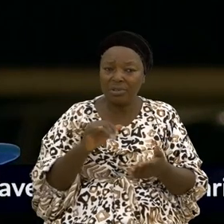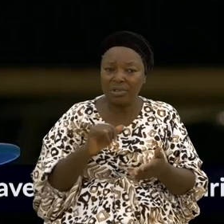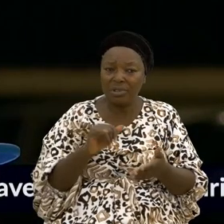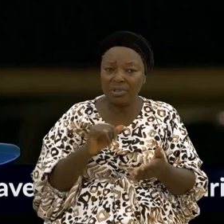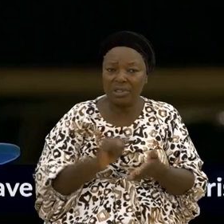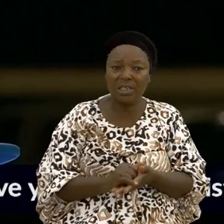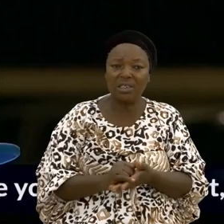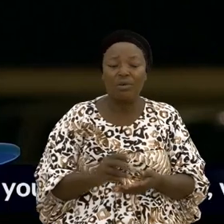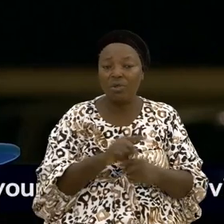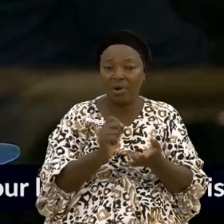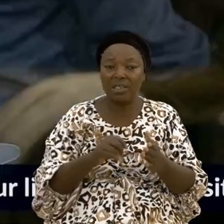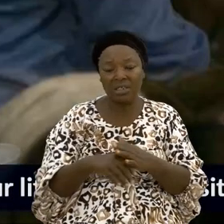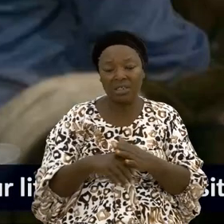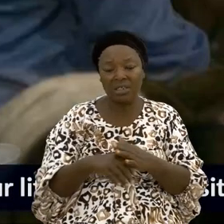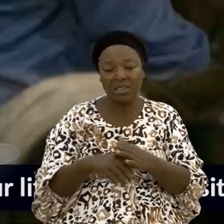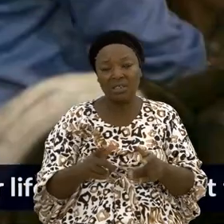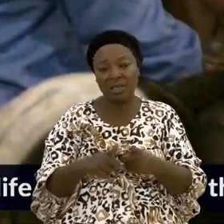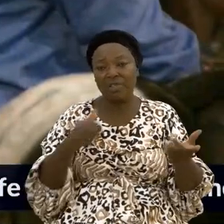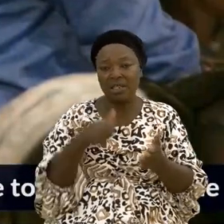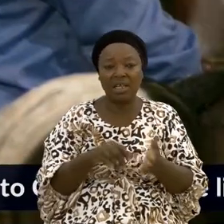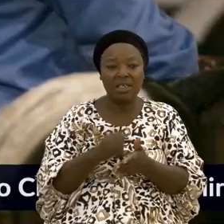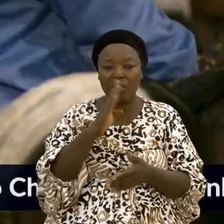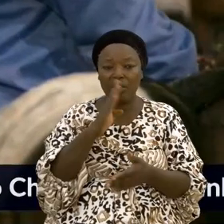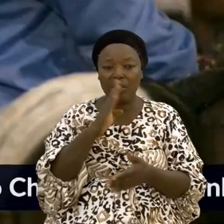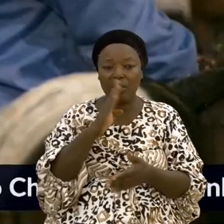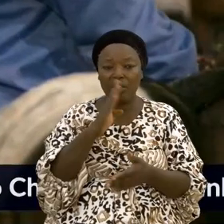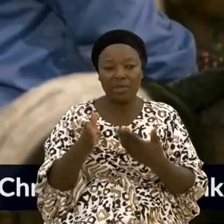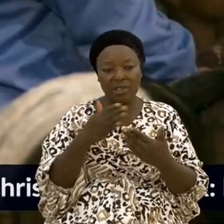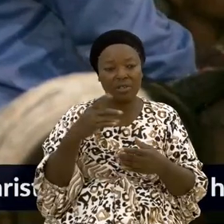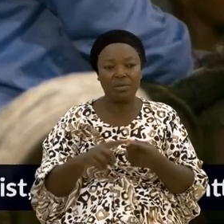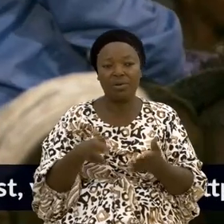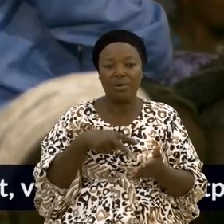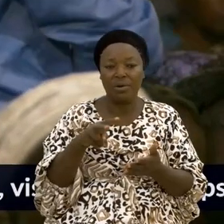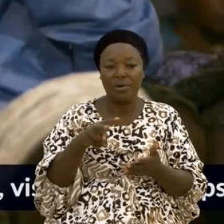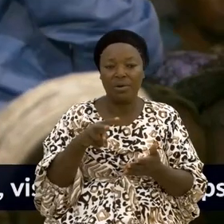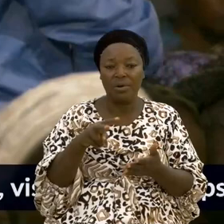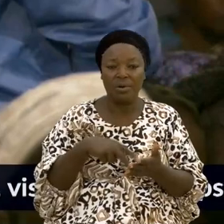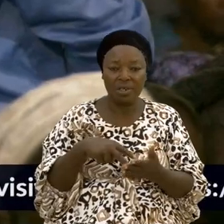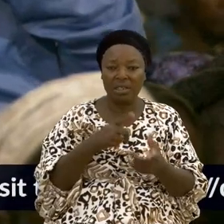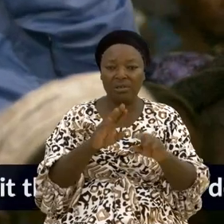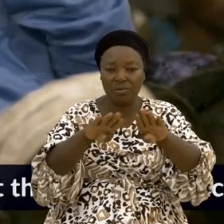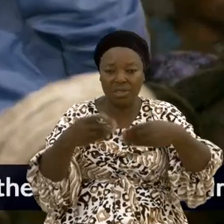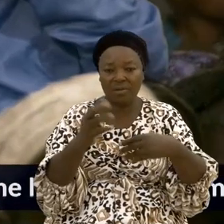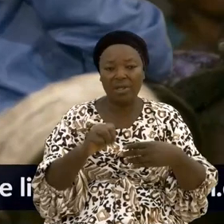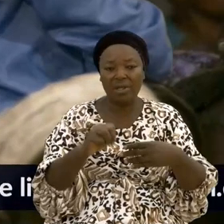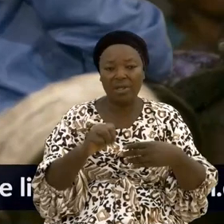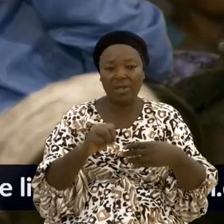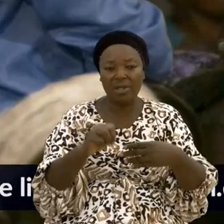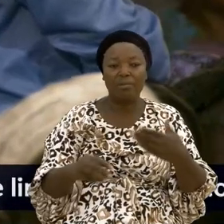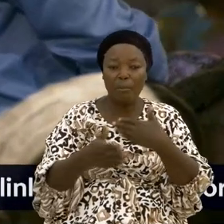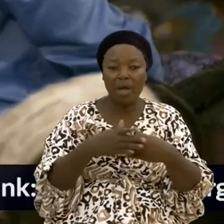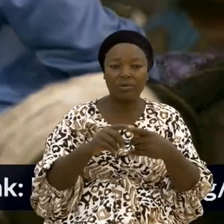easy to read. And then you will hand them over after writing to our leaders around